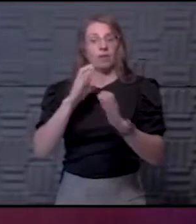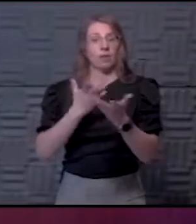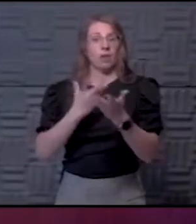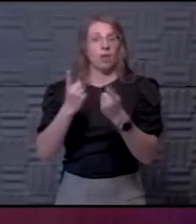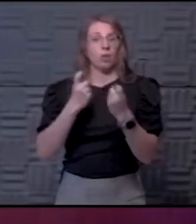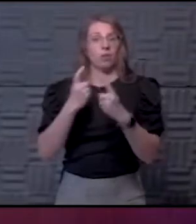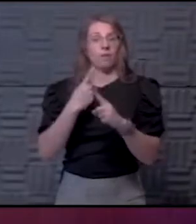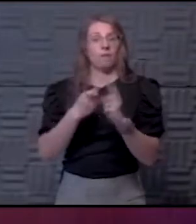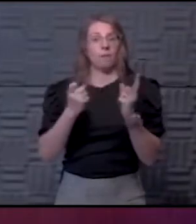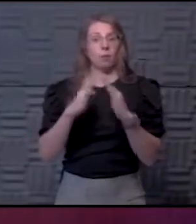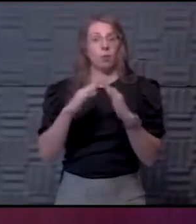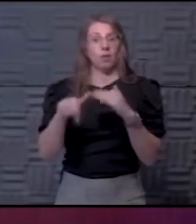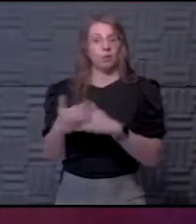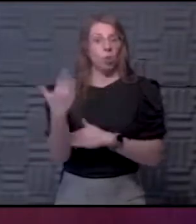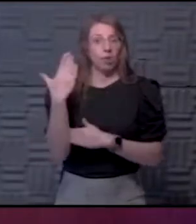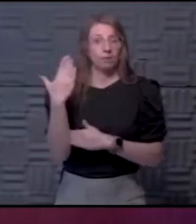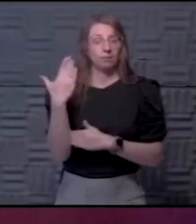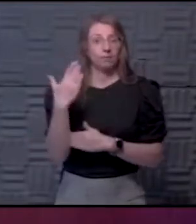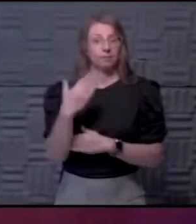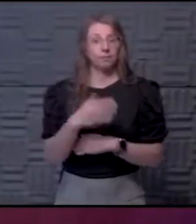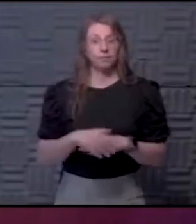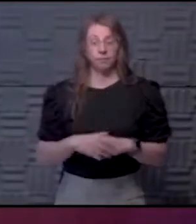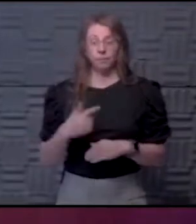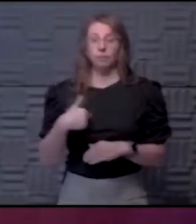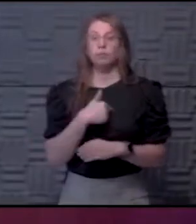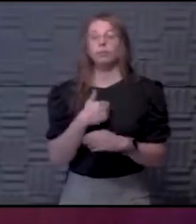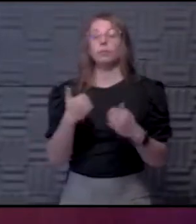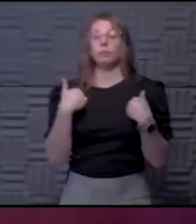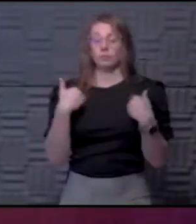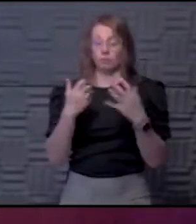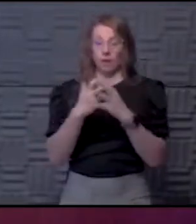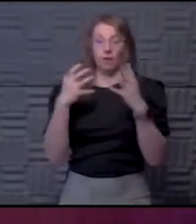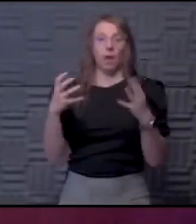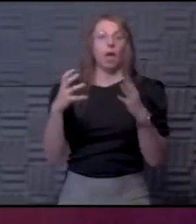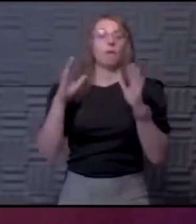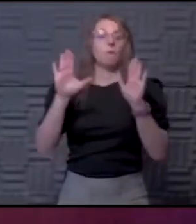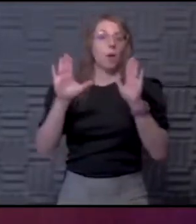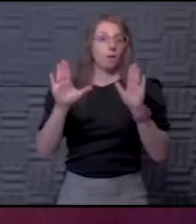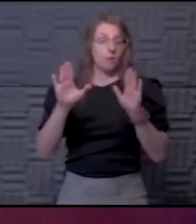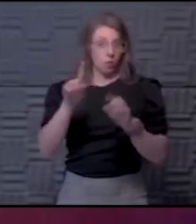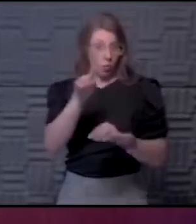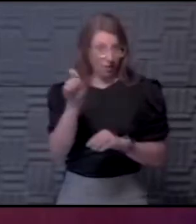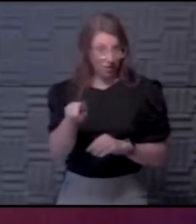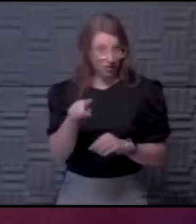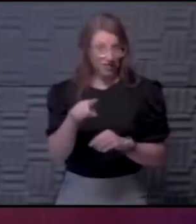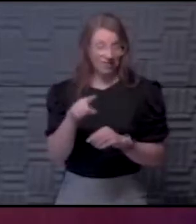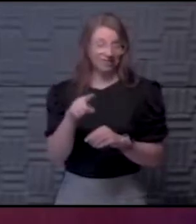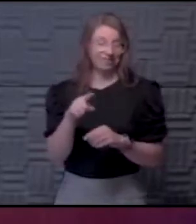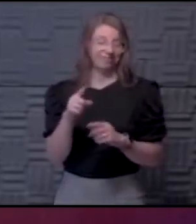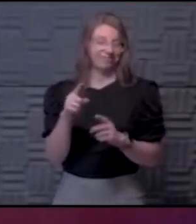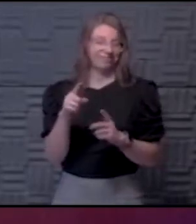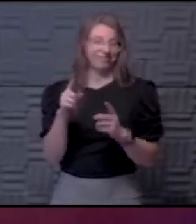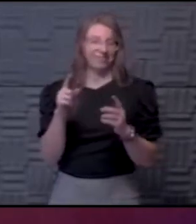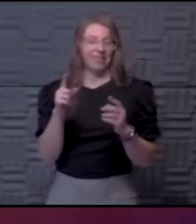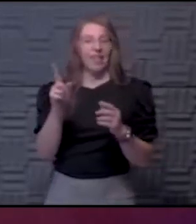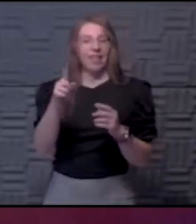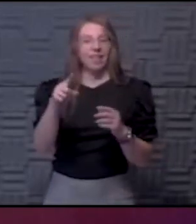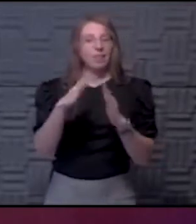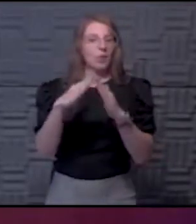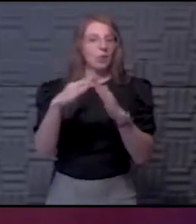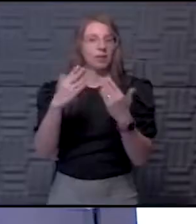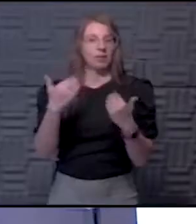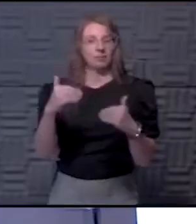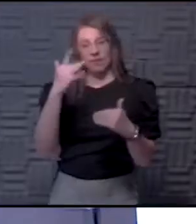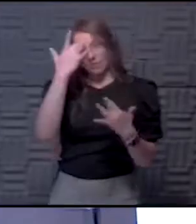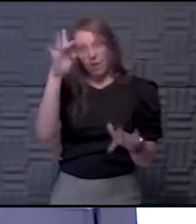Questions from the community this morning? We have a lot of wonderful questions, as always, from our community. They are so bright, and